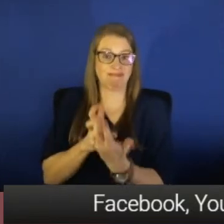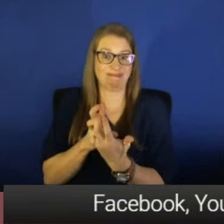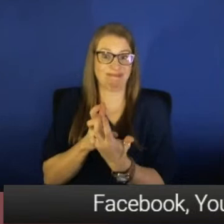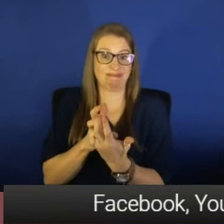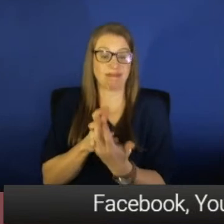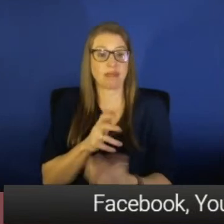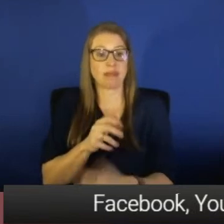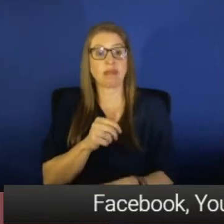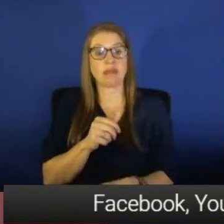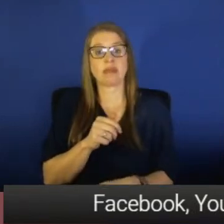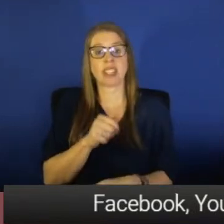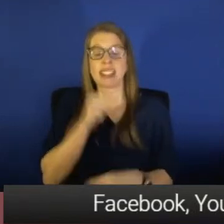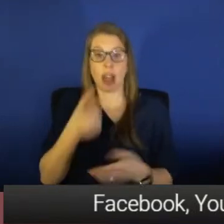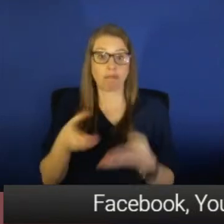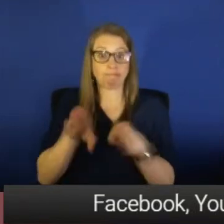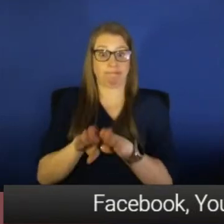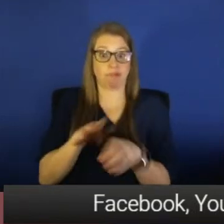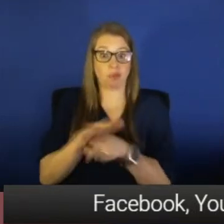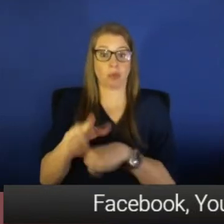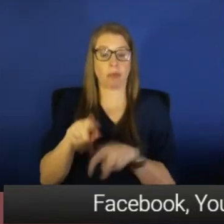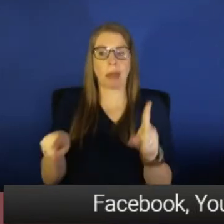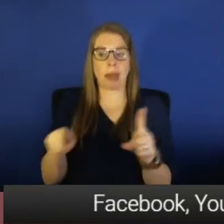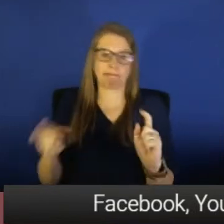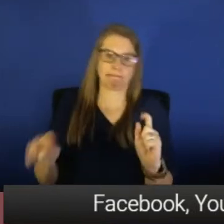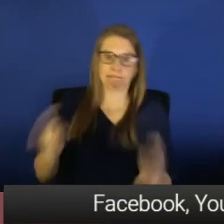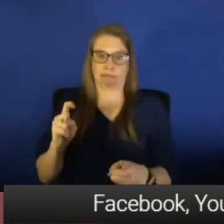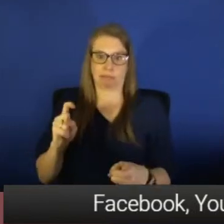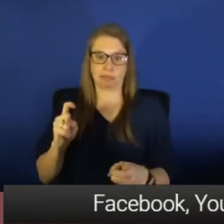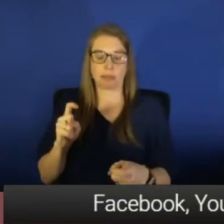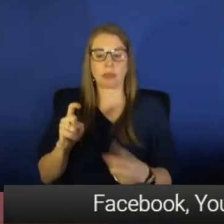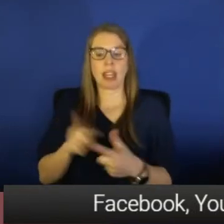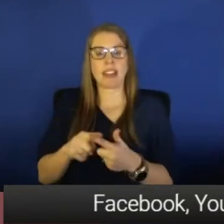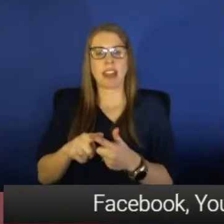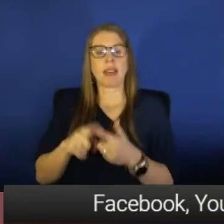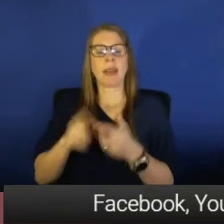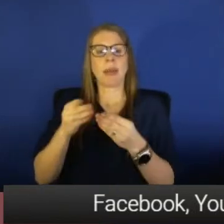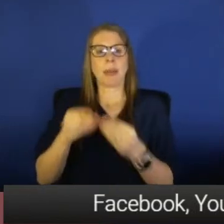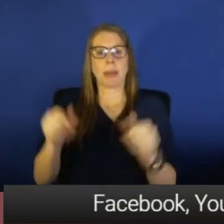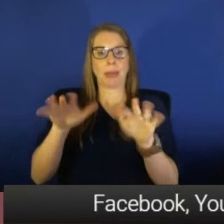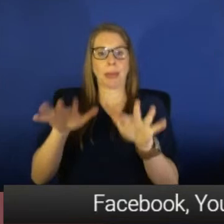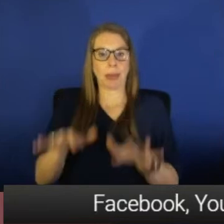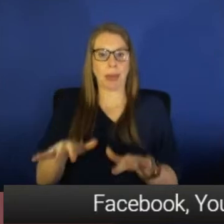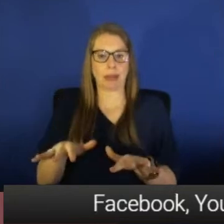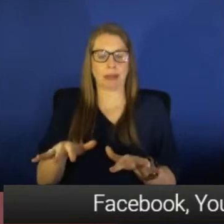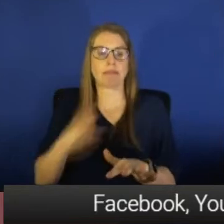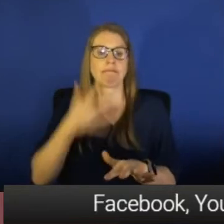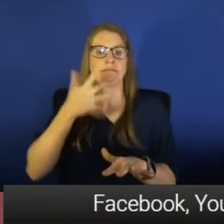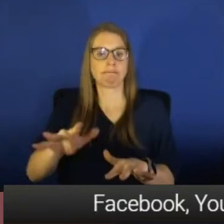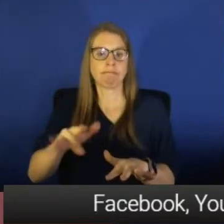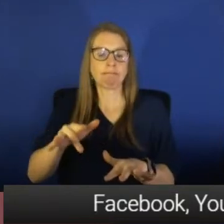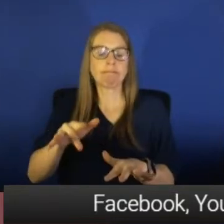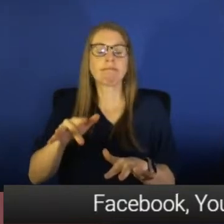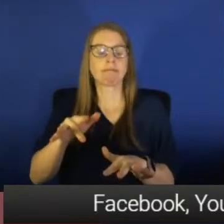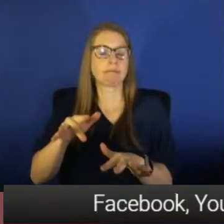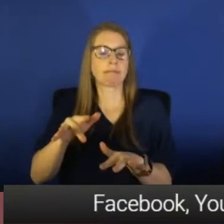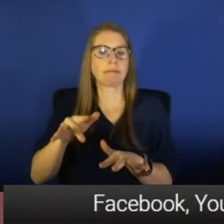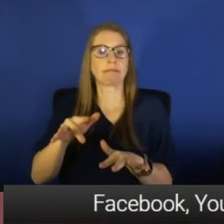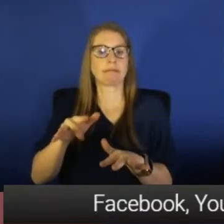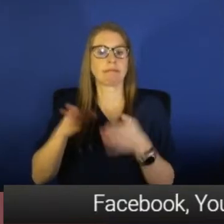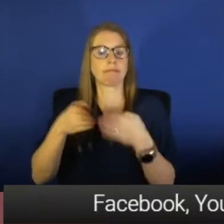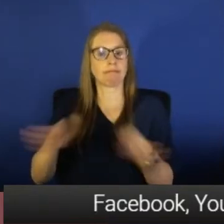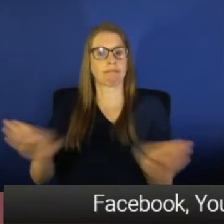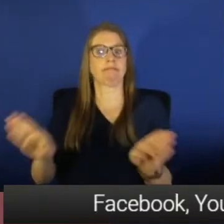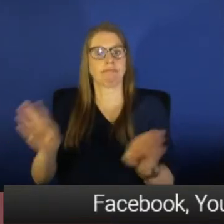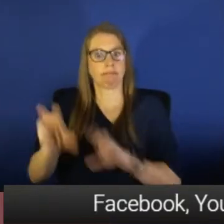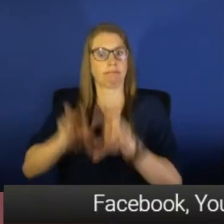not full lockdown, but certainly a big adjustment there, and then coming back out of that to where, fortunately, we were able to see a pretty wide open